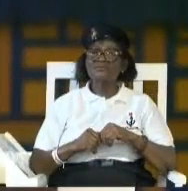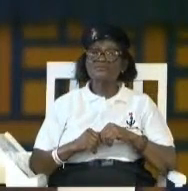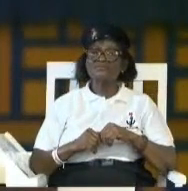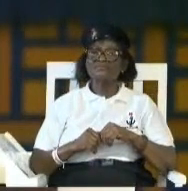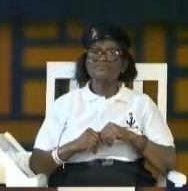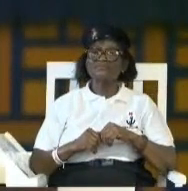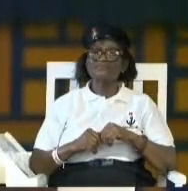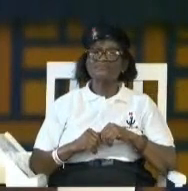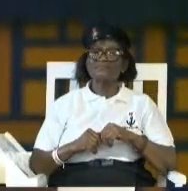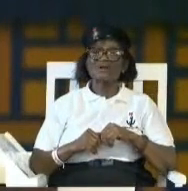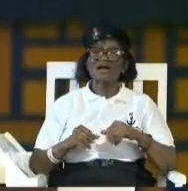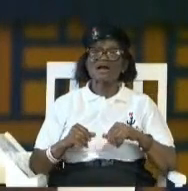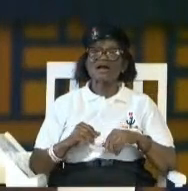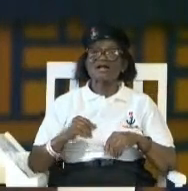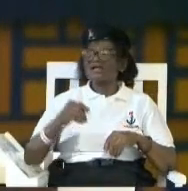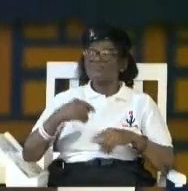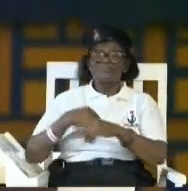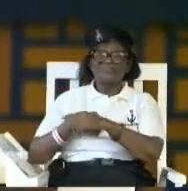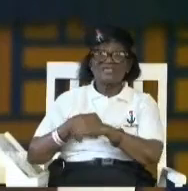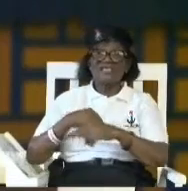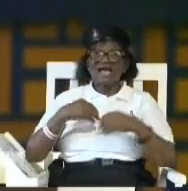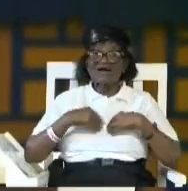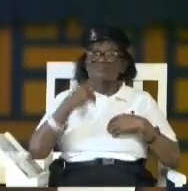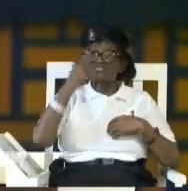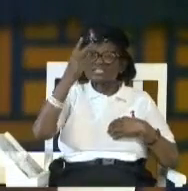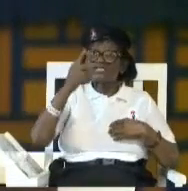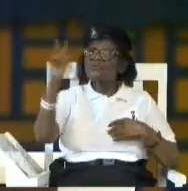I've seen where I'm going.